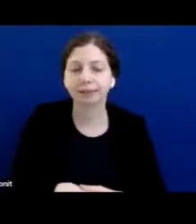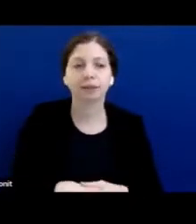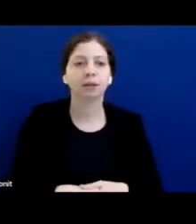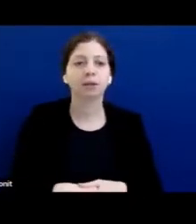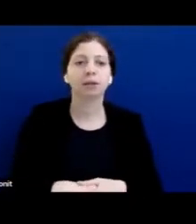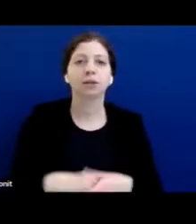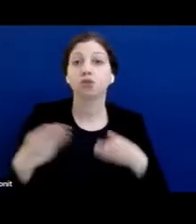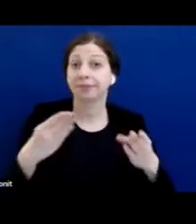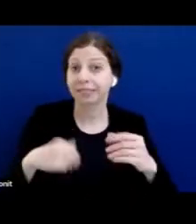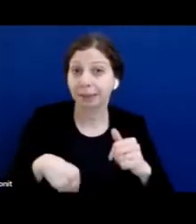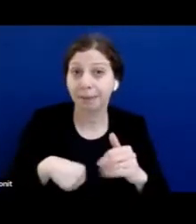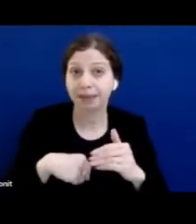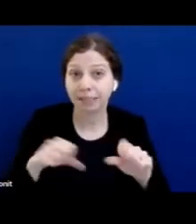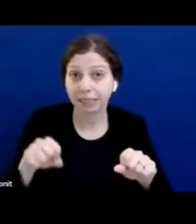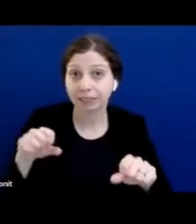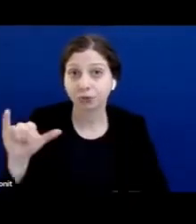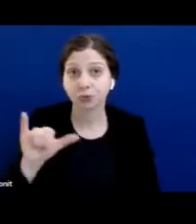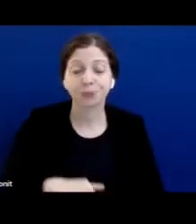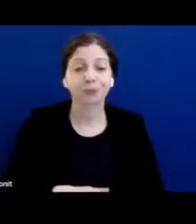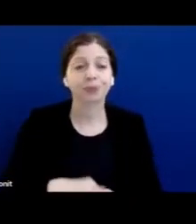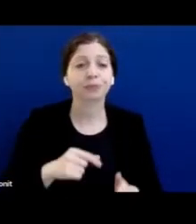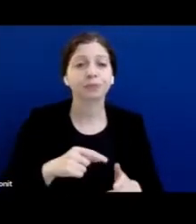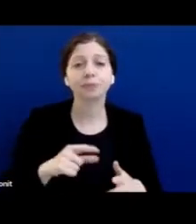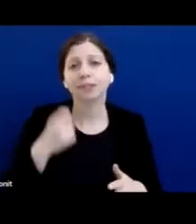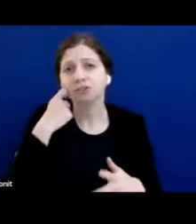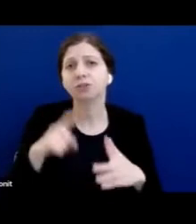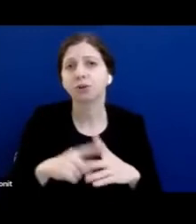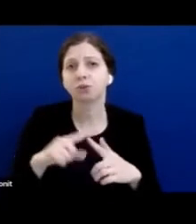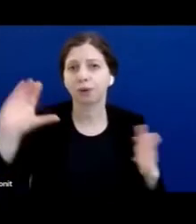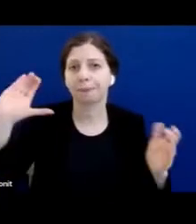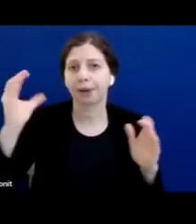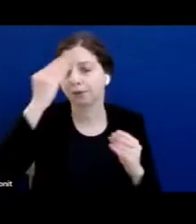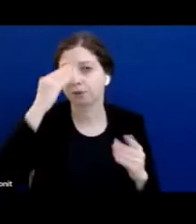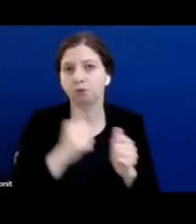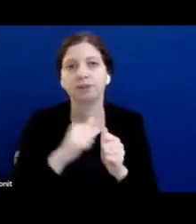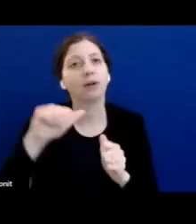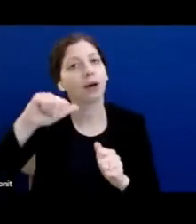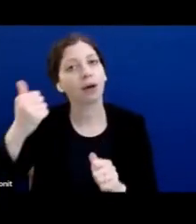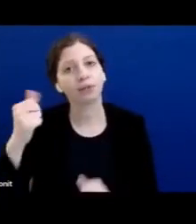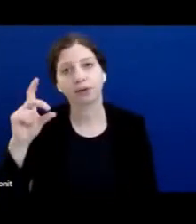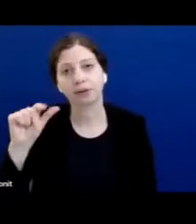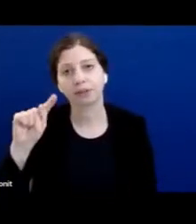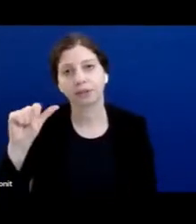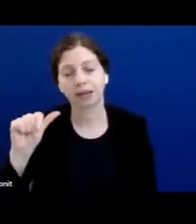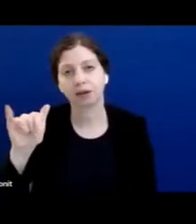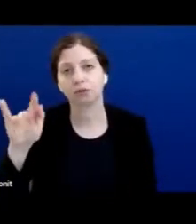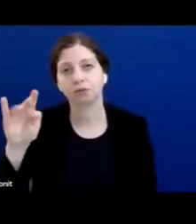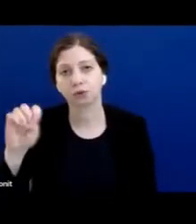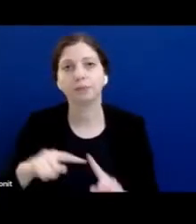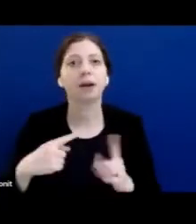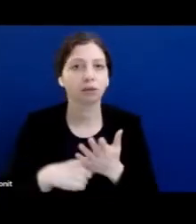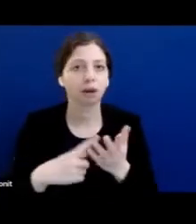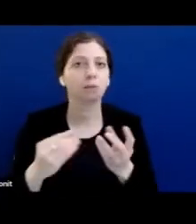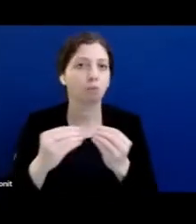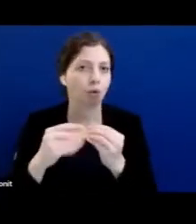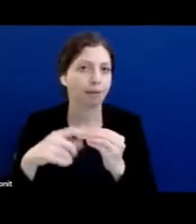service capacity as well. And we're just starting to compare this information with other data sources, but that's something that I'll talk to you about more in just a